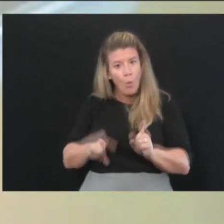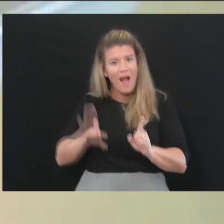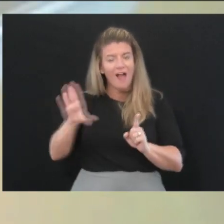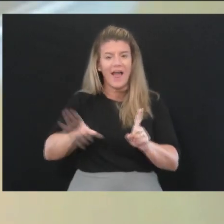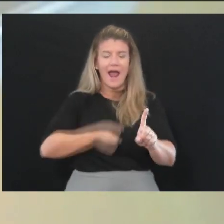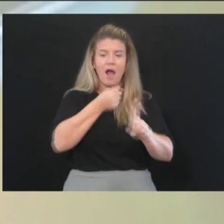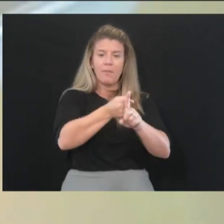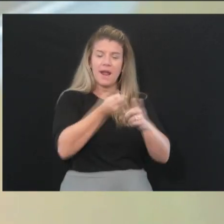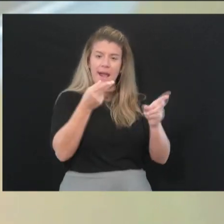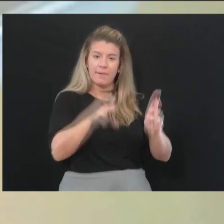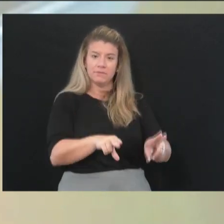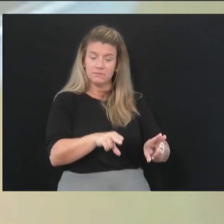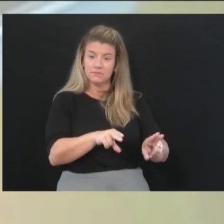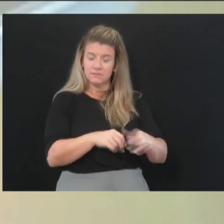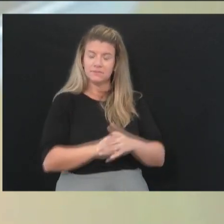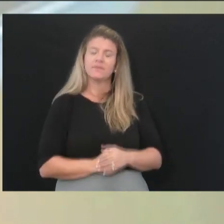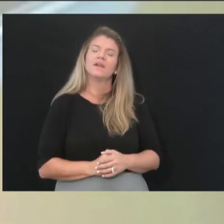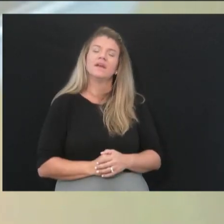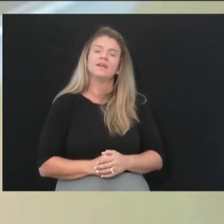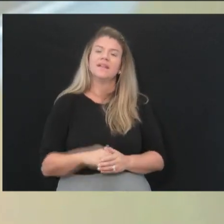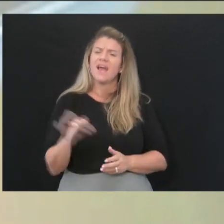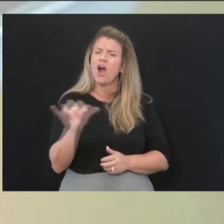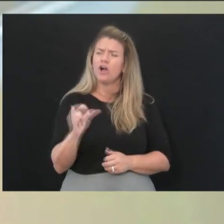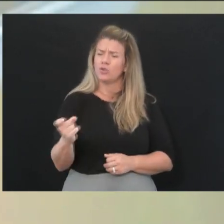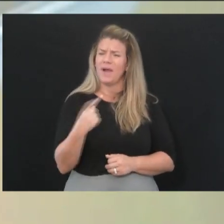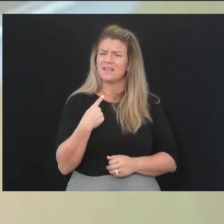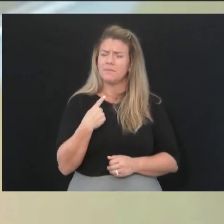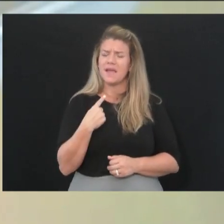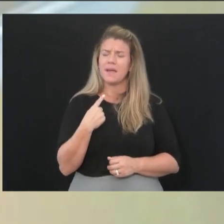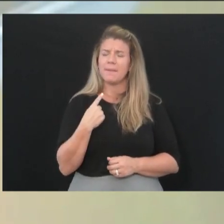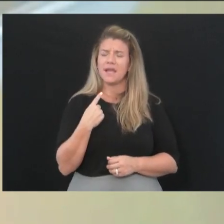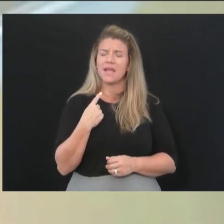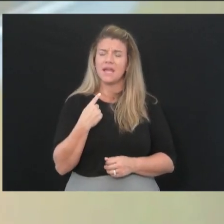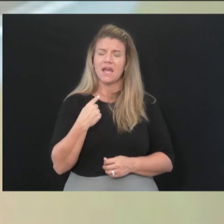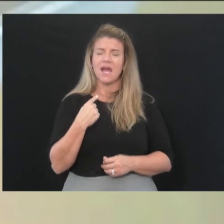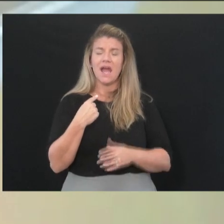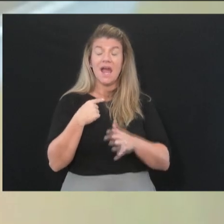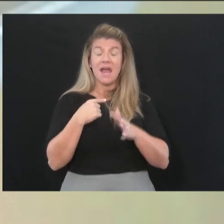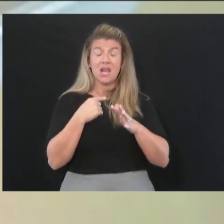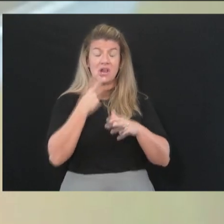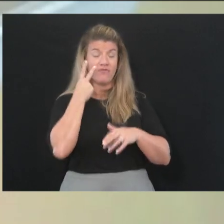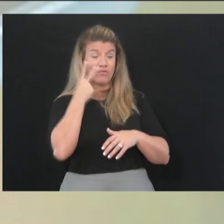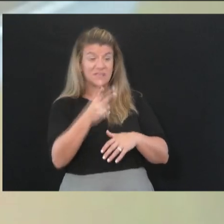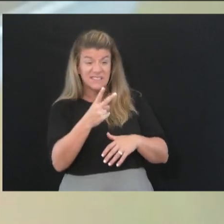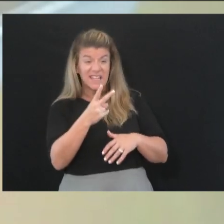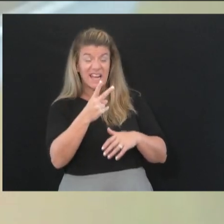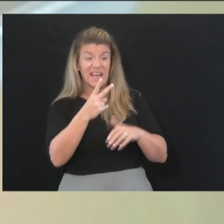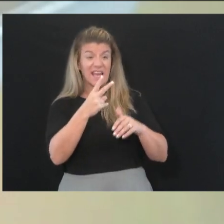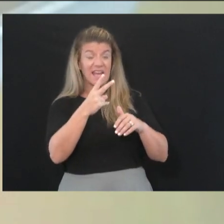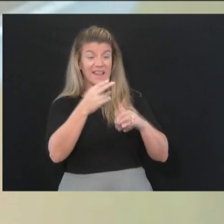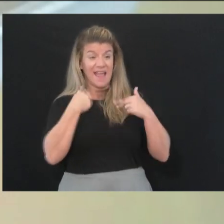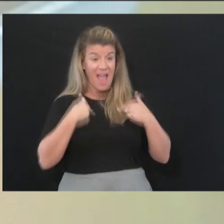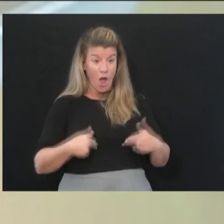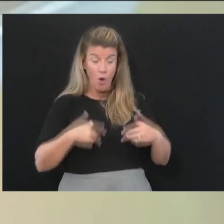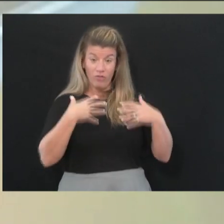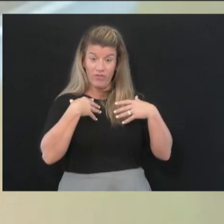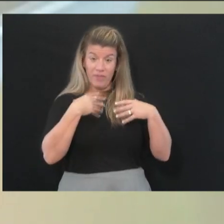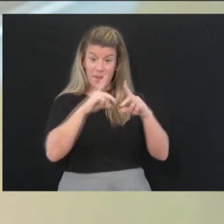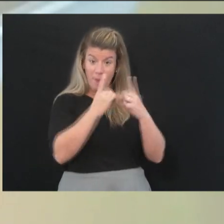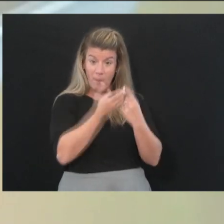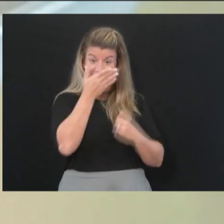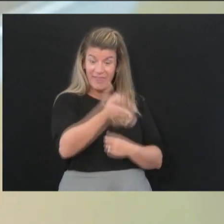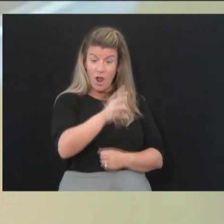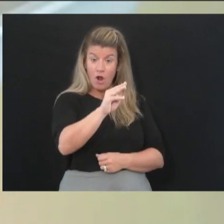shape. There were also some questions about, given the status of the Mercer County Health Department, if there